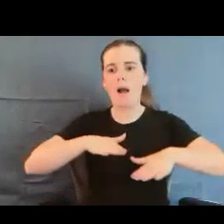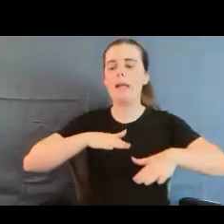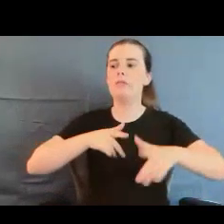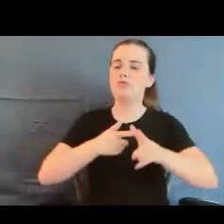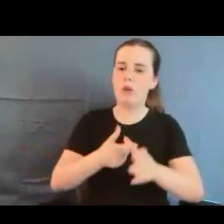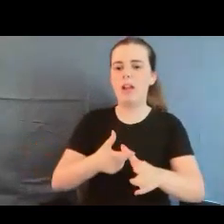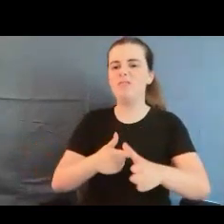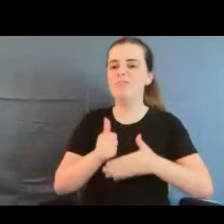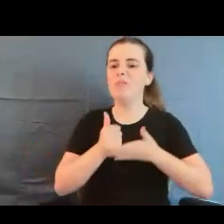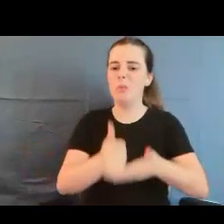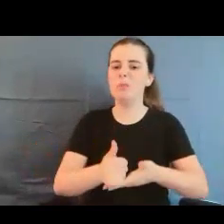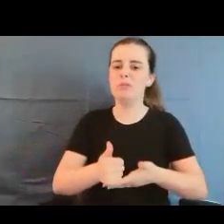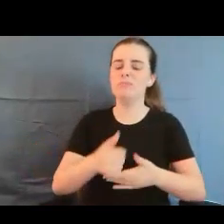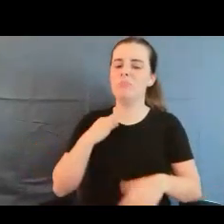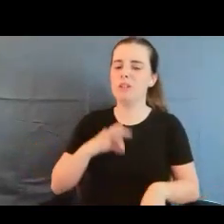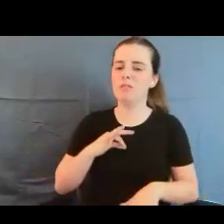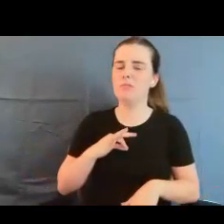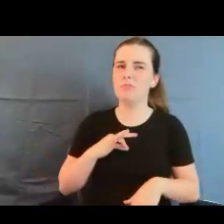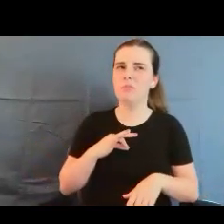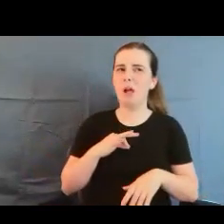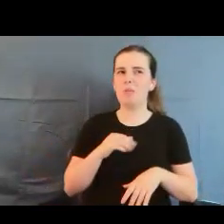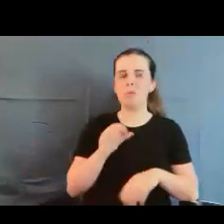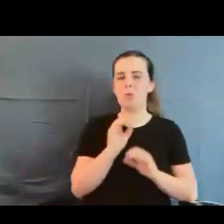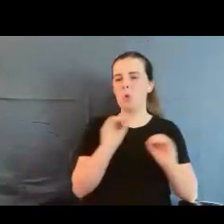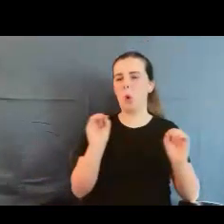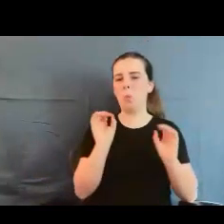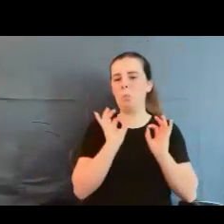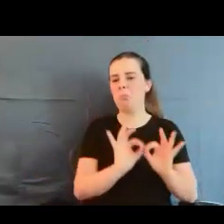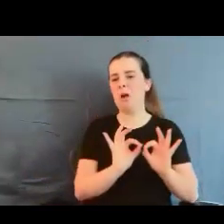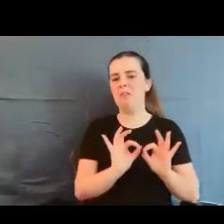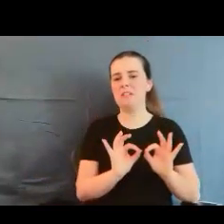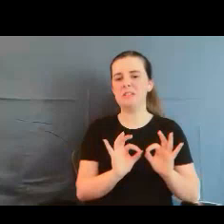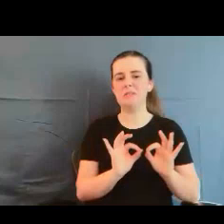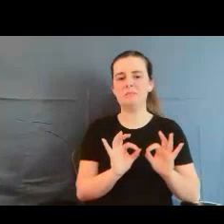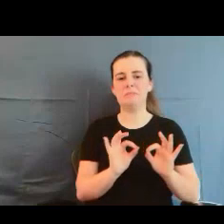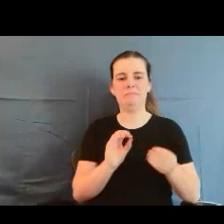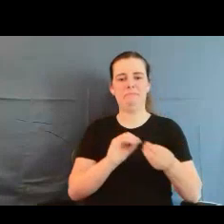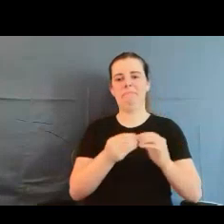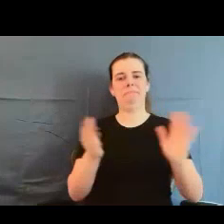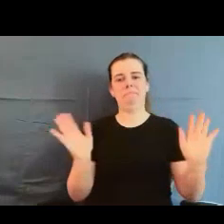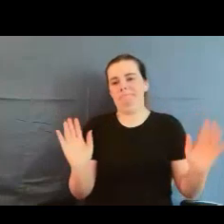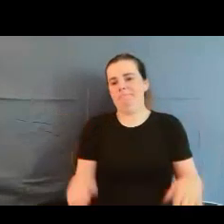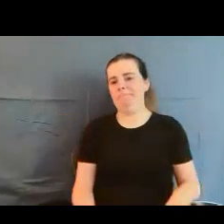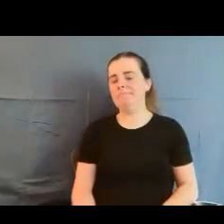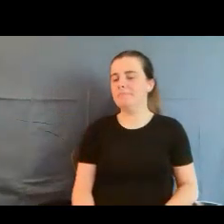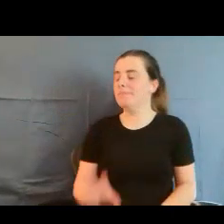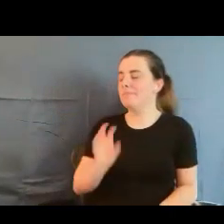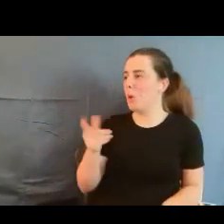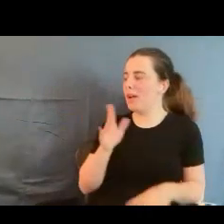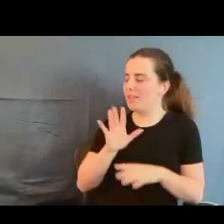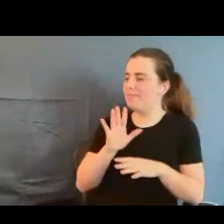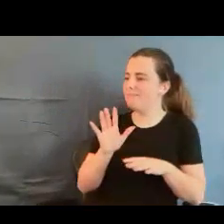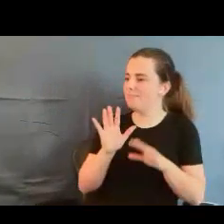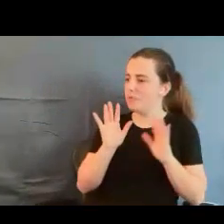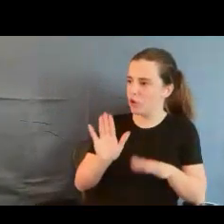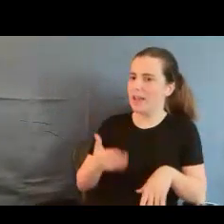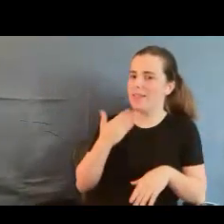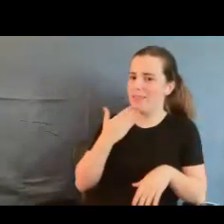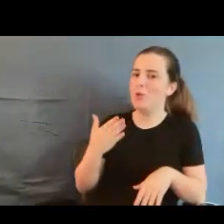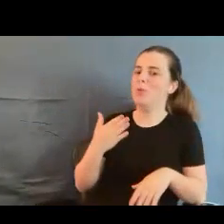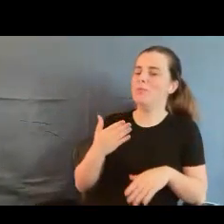helps for sure. It's just I don't want to say there's like a perfect number. Great. Thank you. That's really